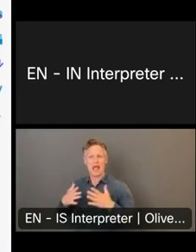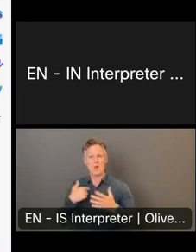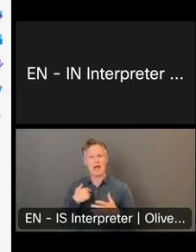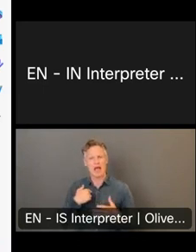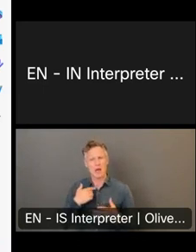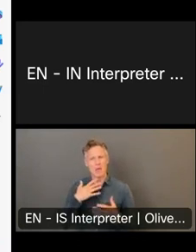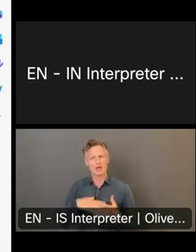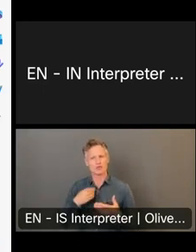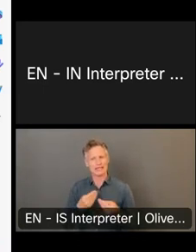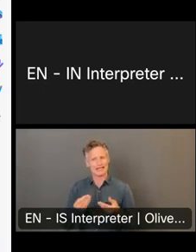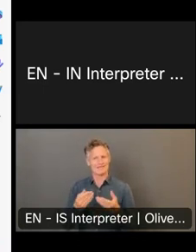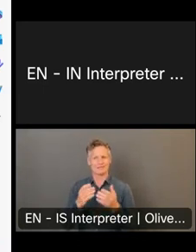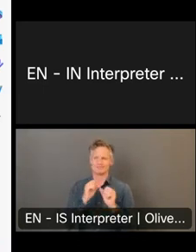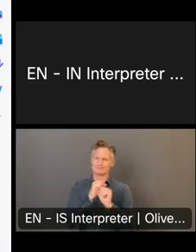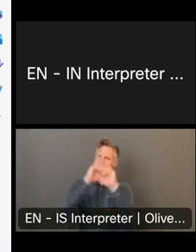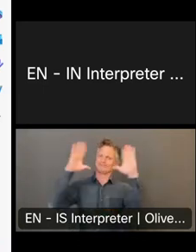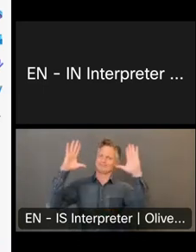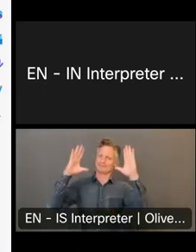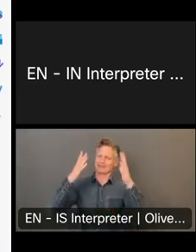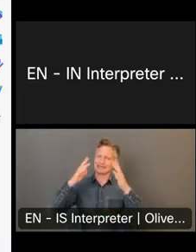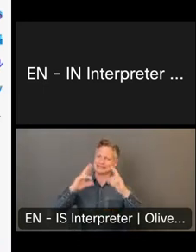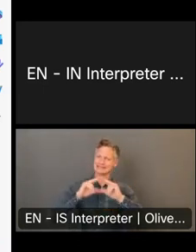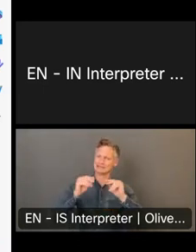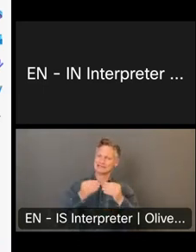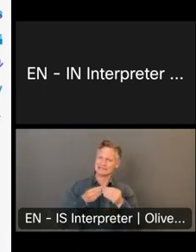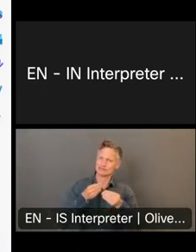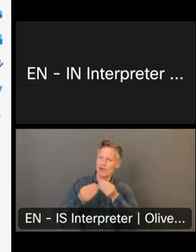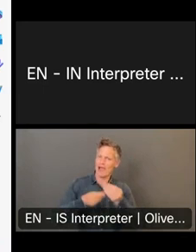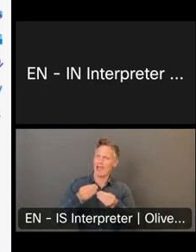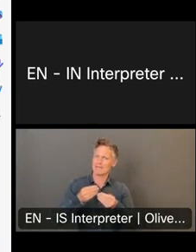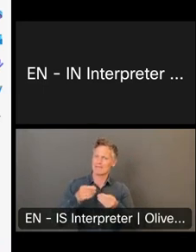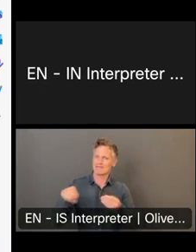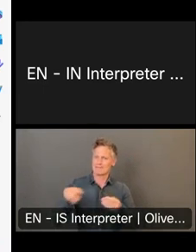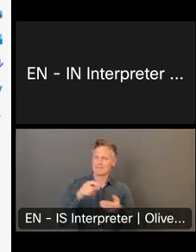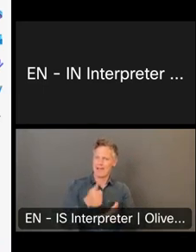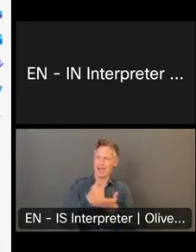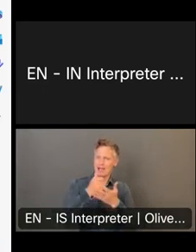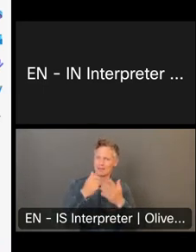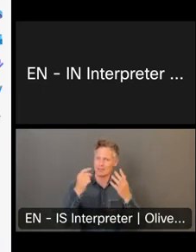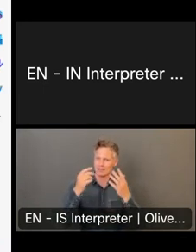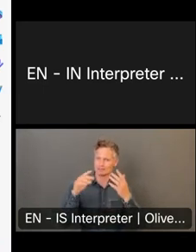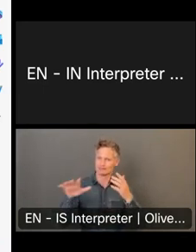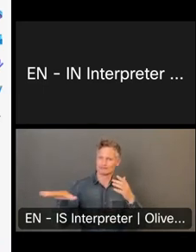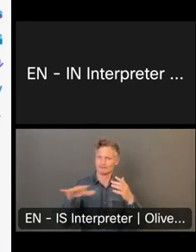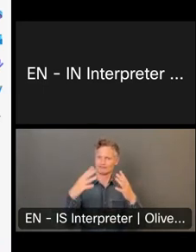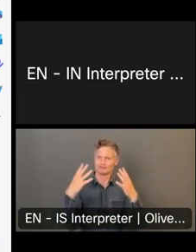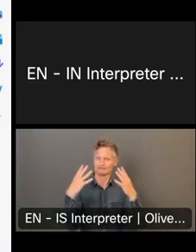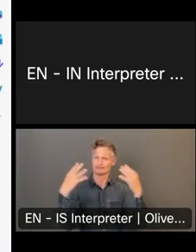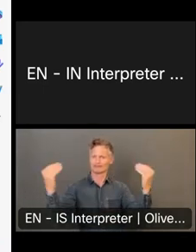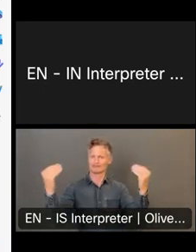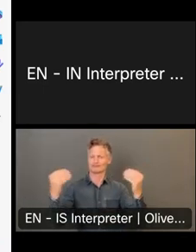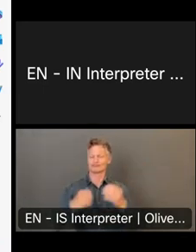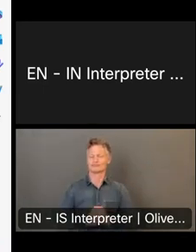So, you know, I think in that case, there is the tradition that is in our